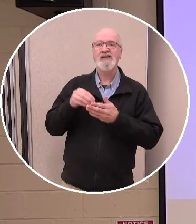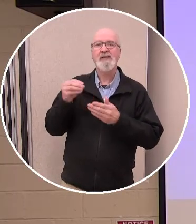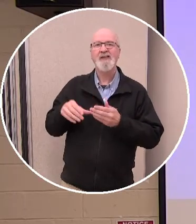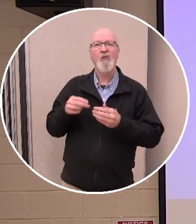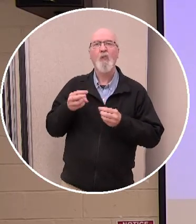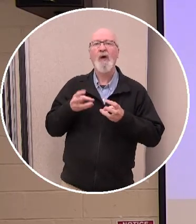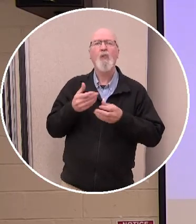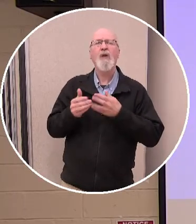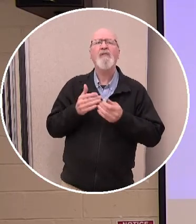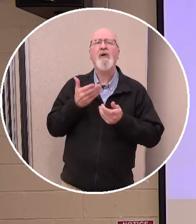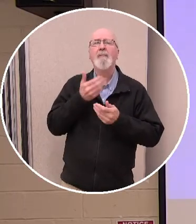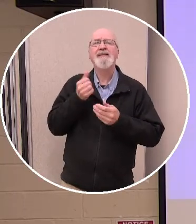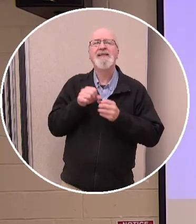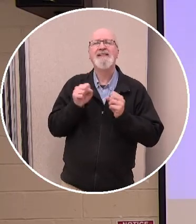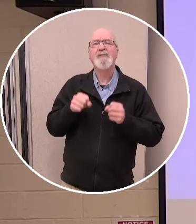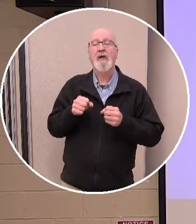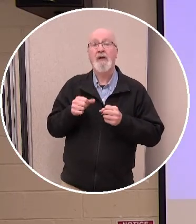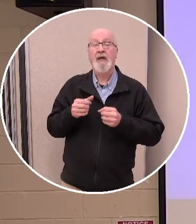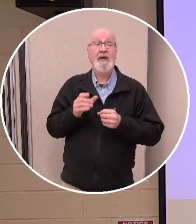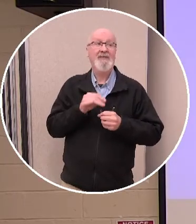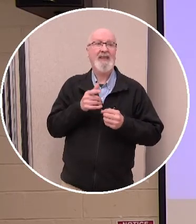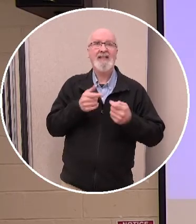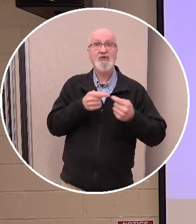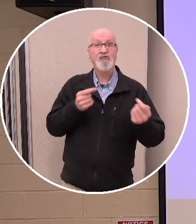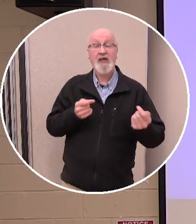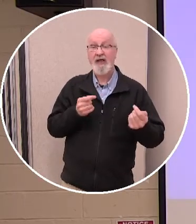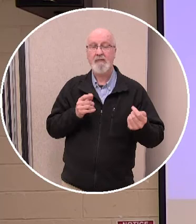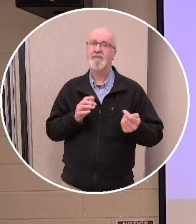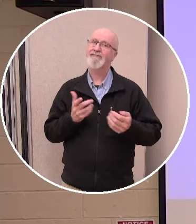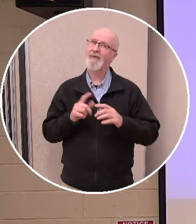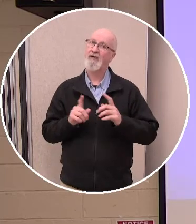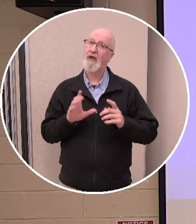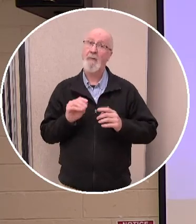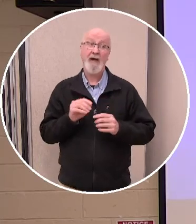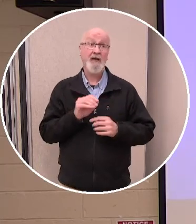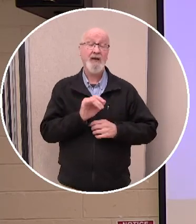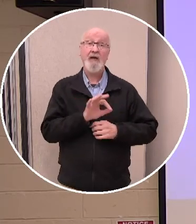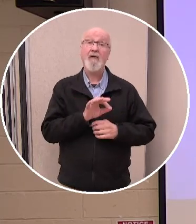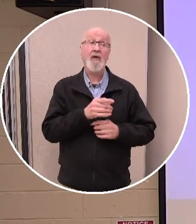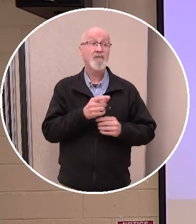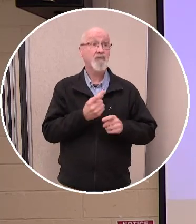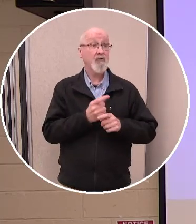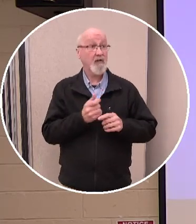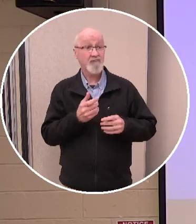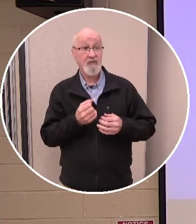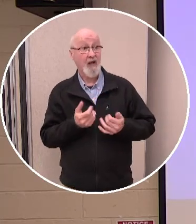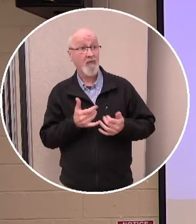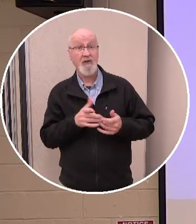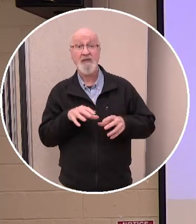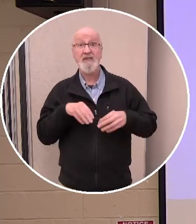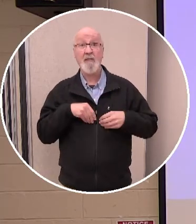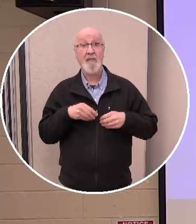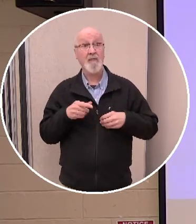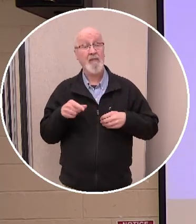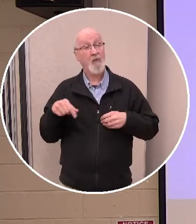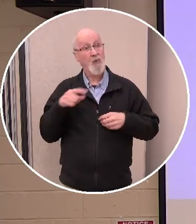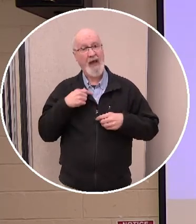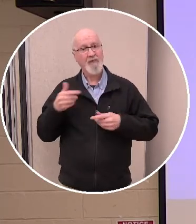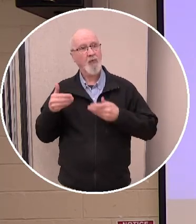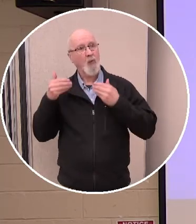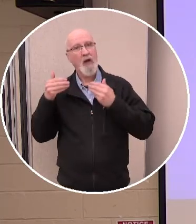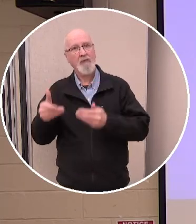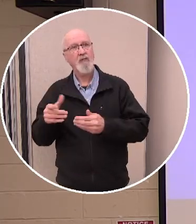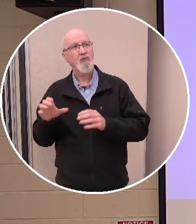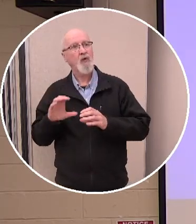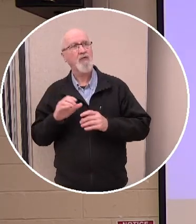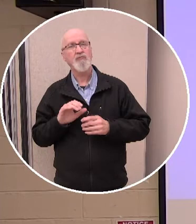system, then we have a different decision. But if they don't do that, they're accepting that there's a requirement that we've got to get on and do some of the stuff that we have to do under the